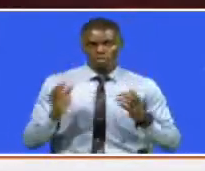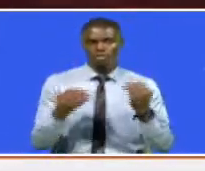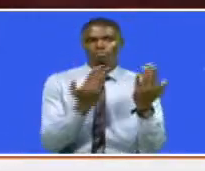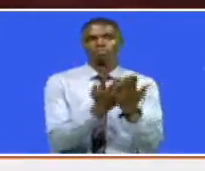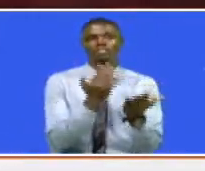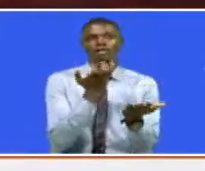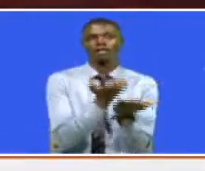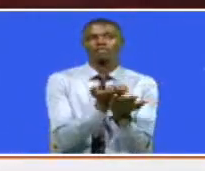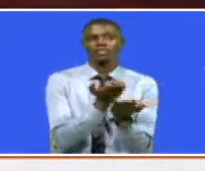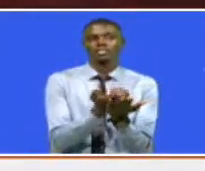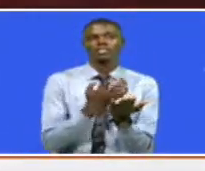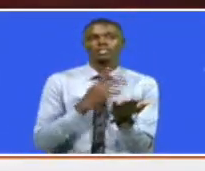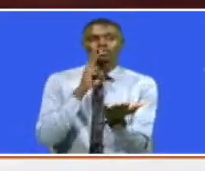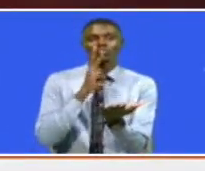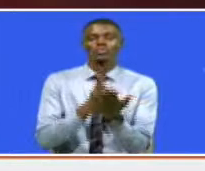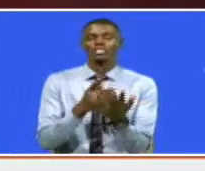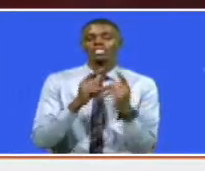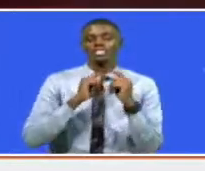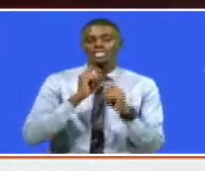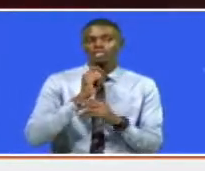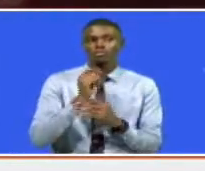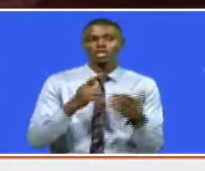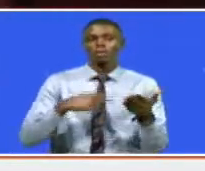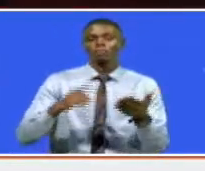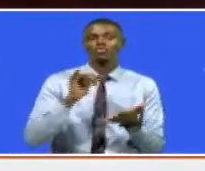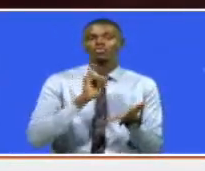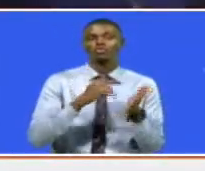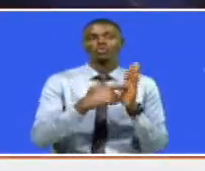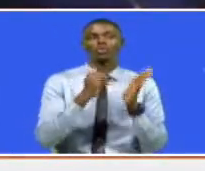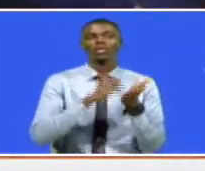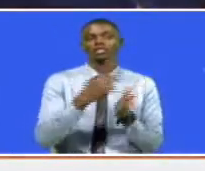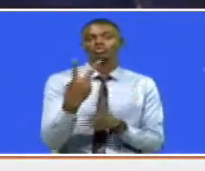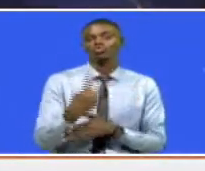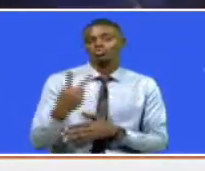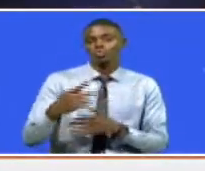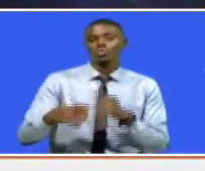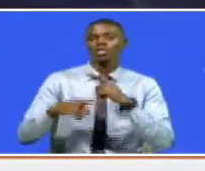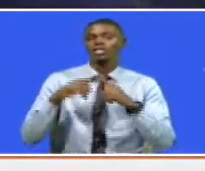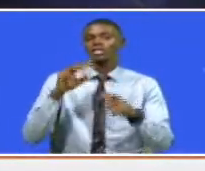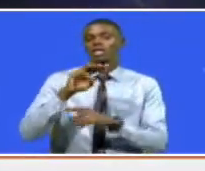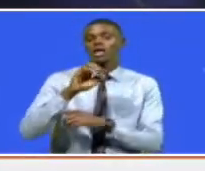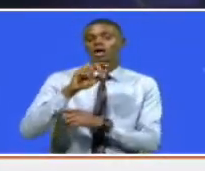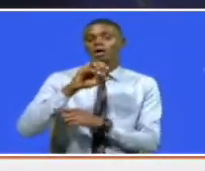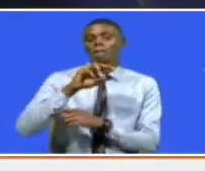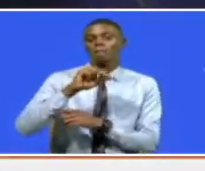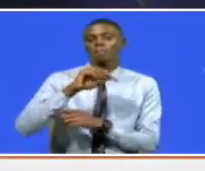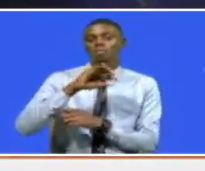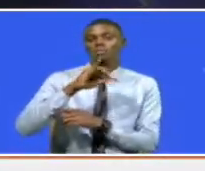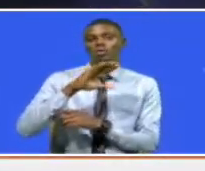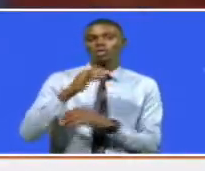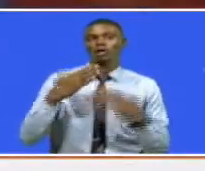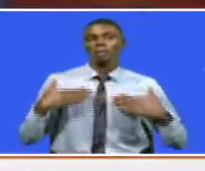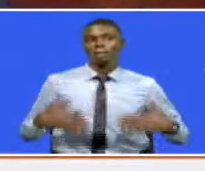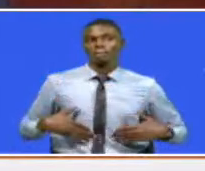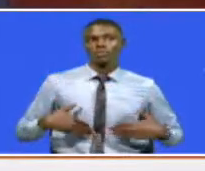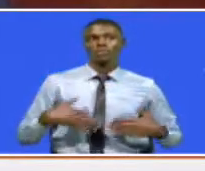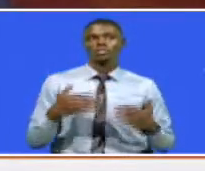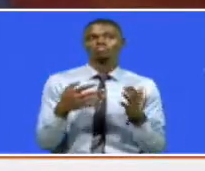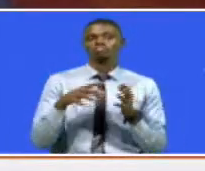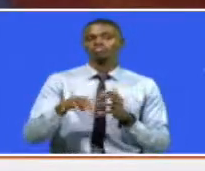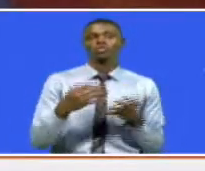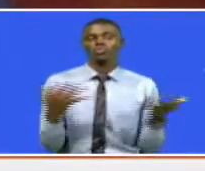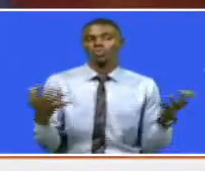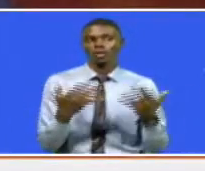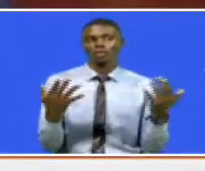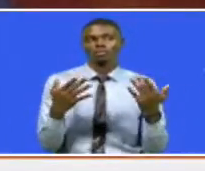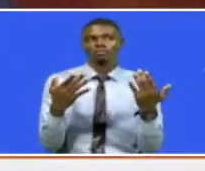that evidence and witness testimonies prove that the two murdered Monica Kimani, whose body was discovered in a bathtub, her legs and